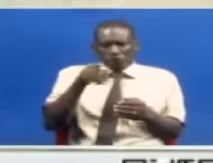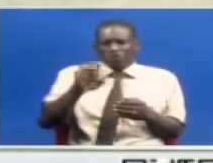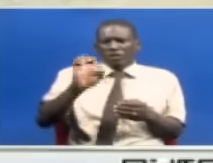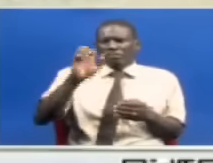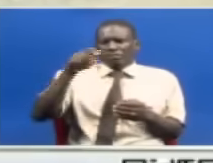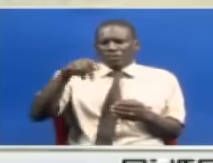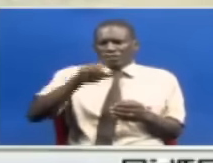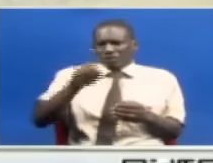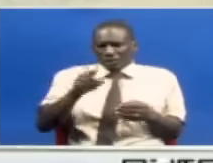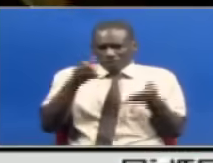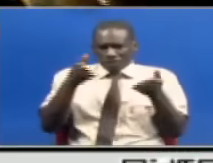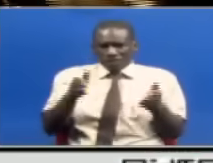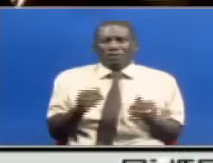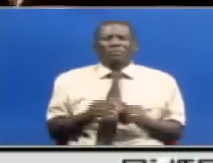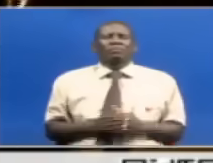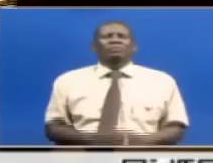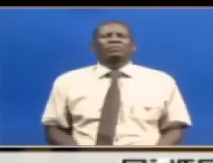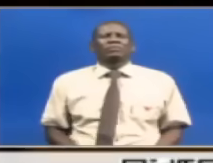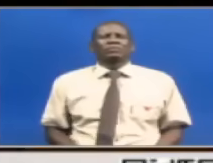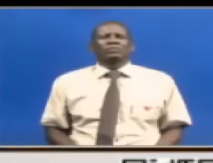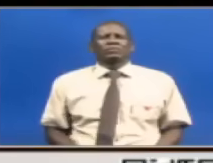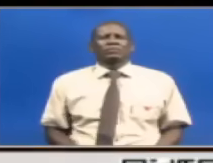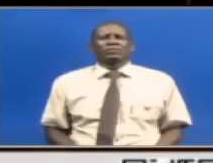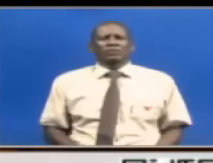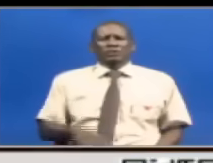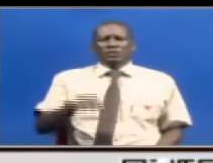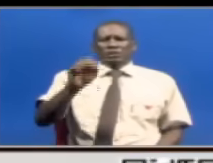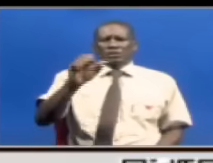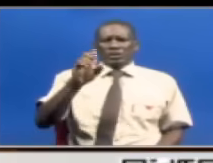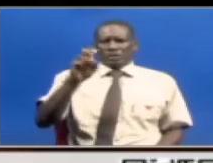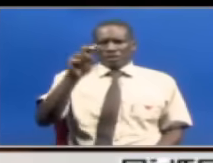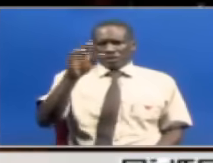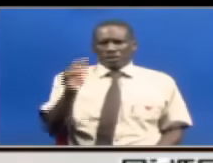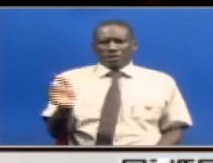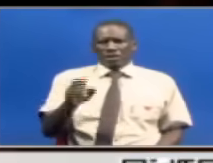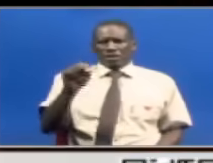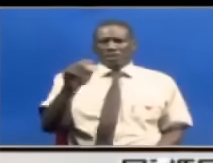here in Sydney. Chazima, NTV.